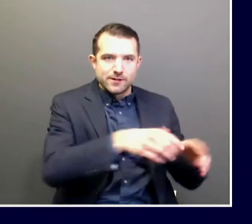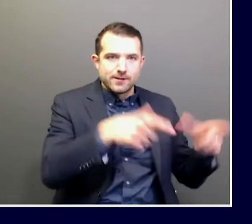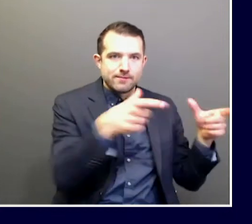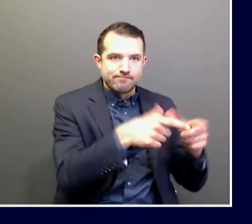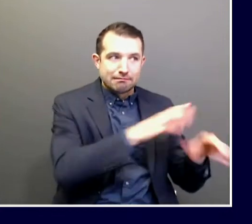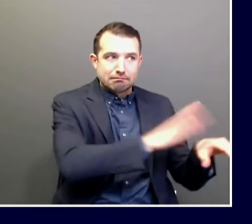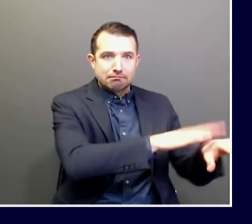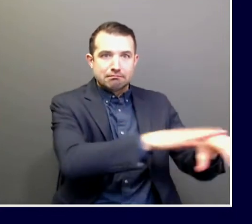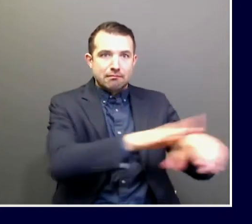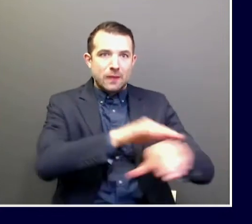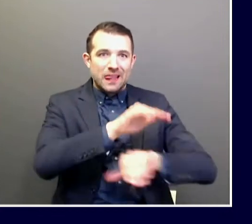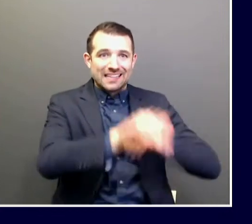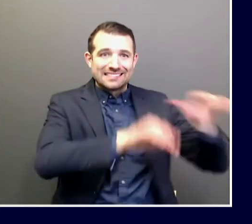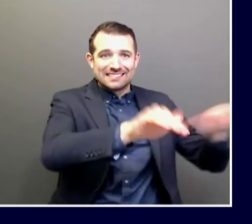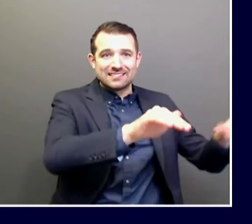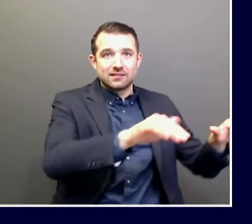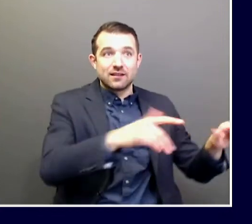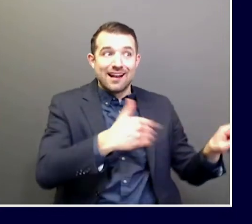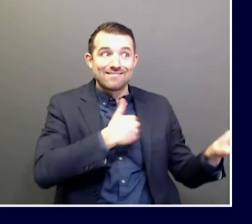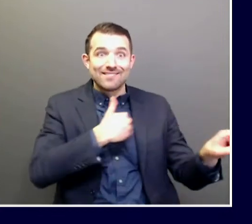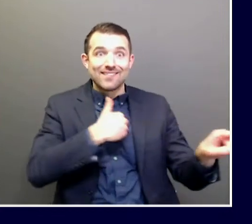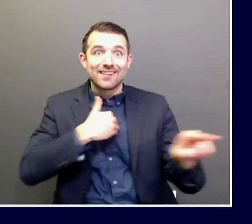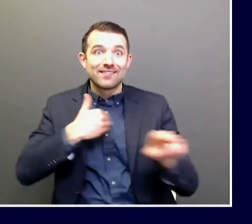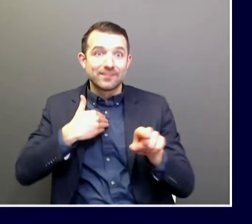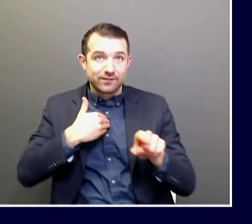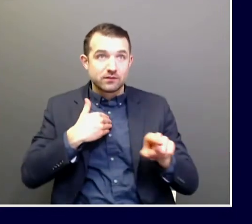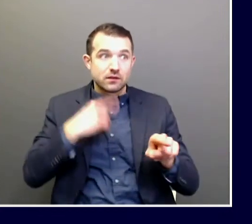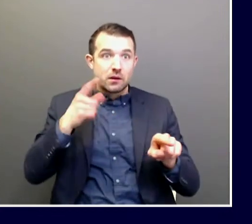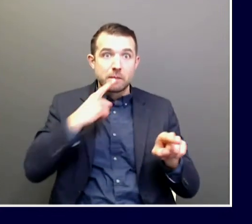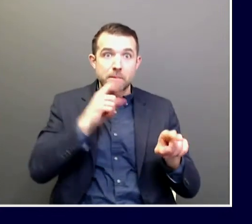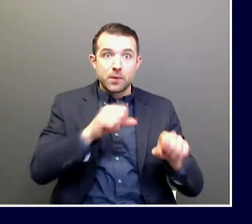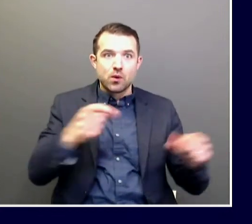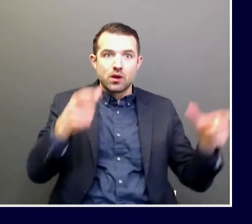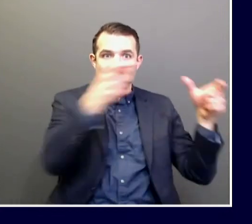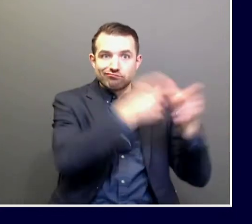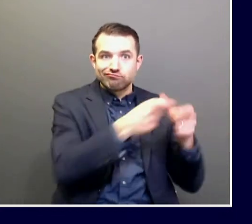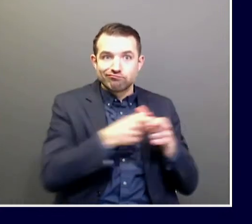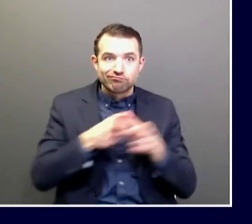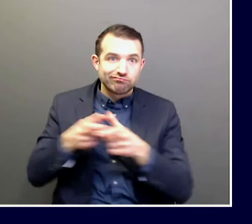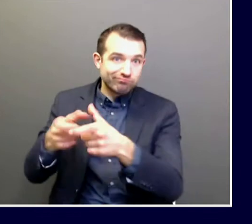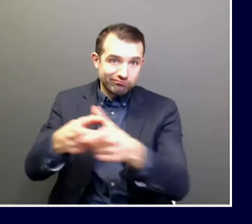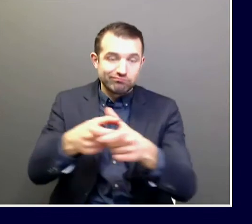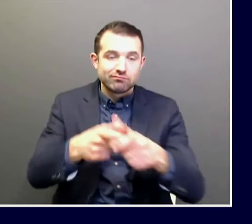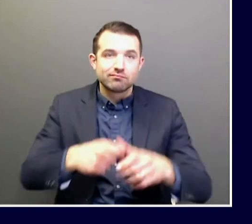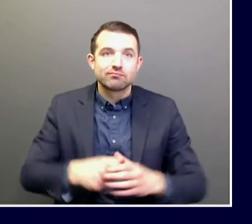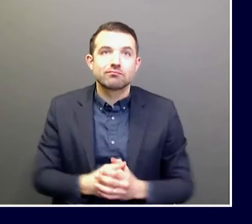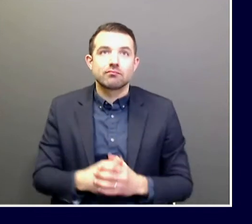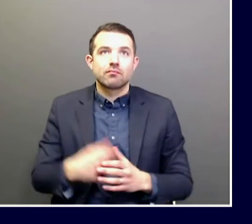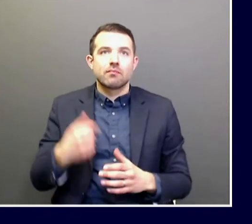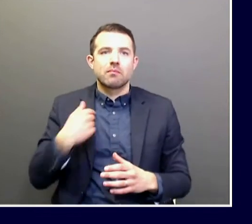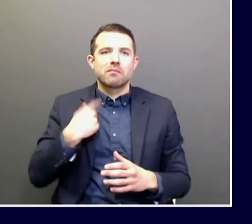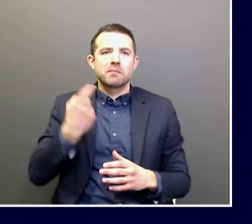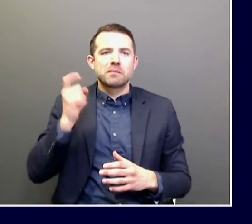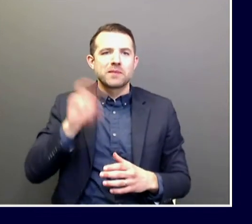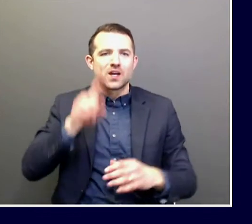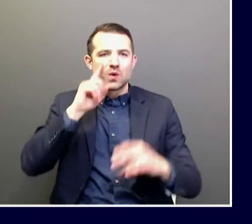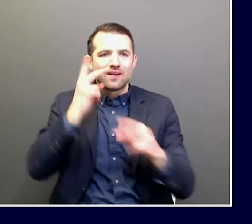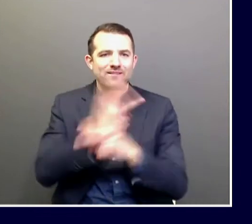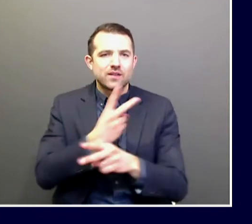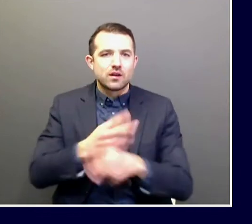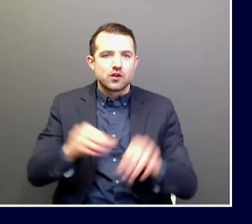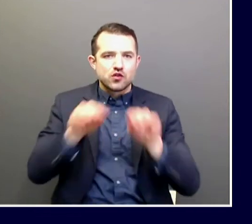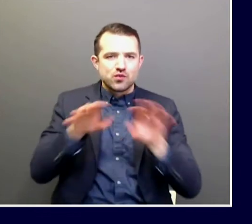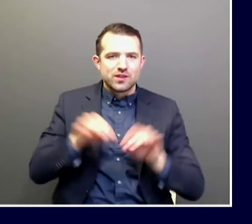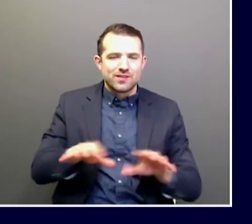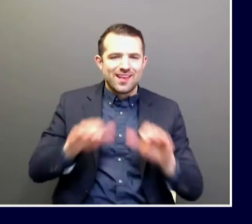the pieces of an outbreak are part of an actual puzzle unless we conduct the case investigations to put those